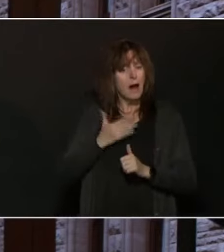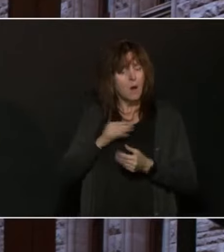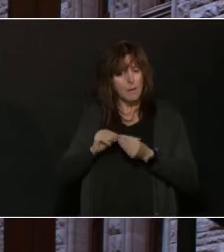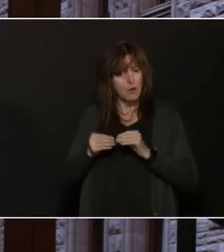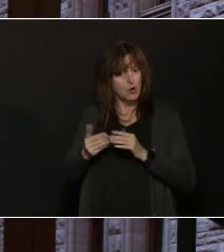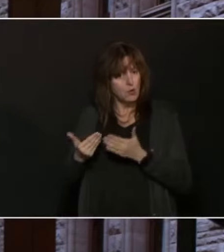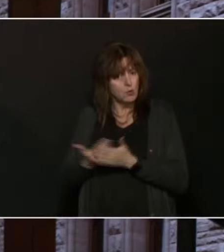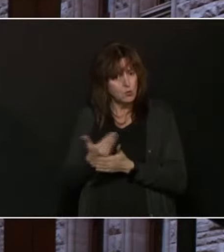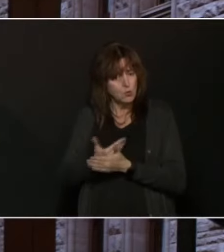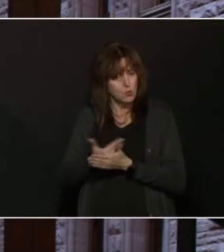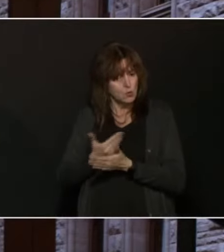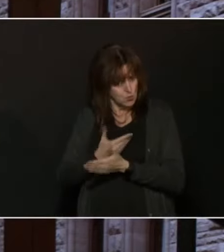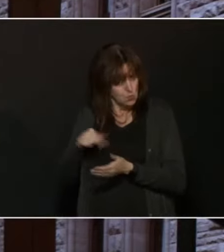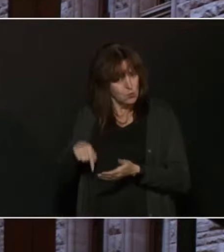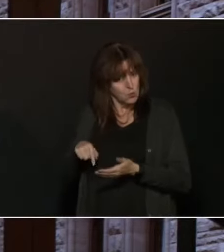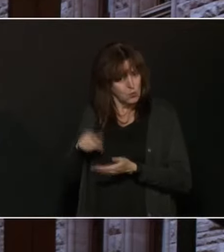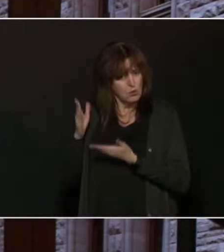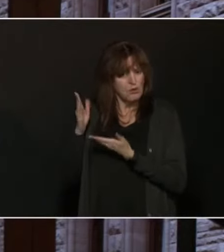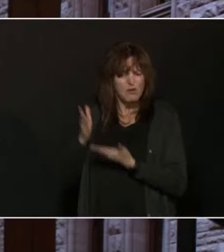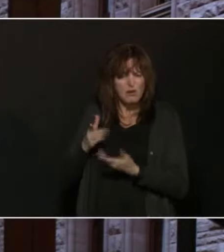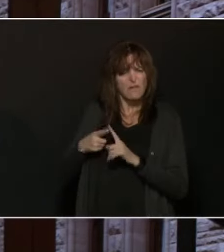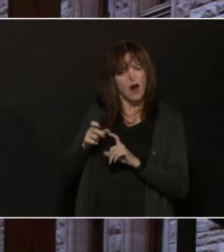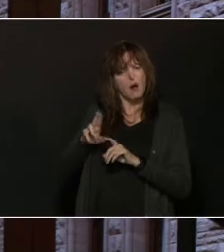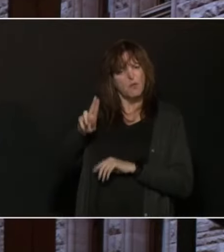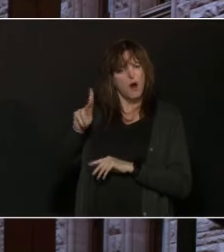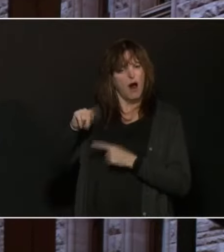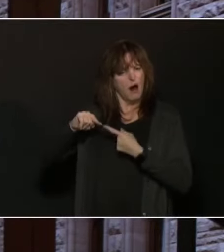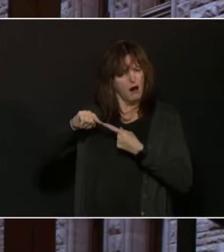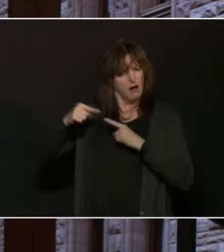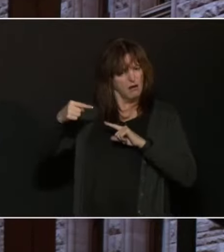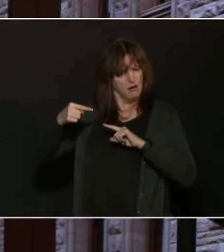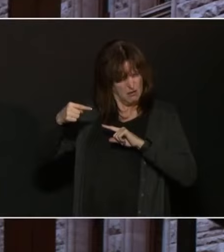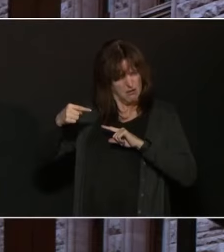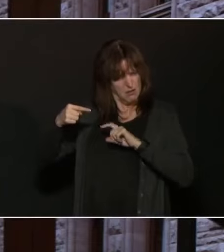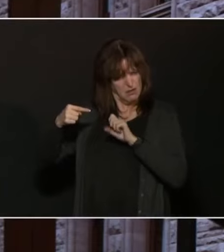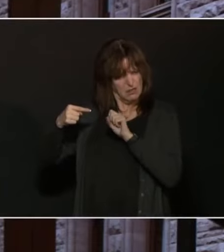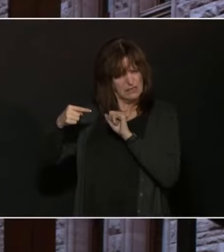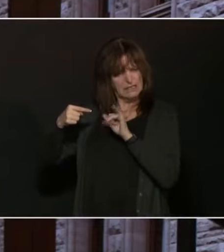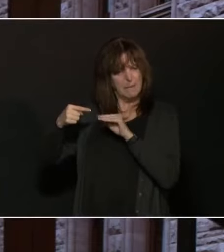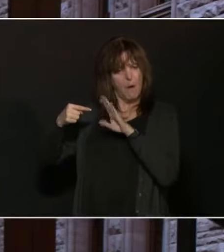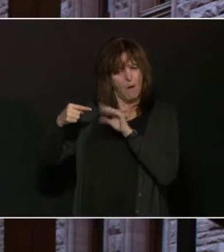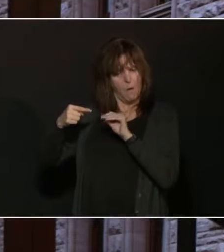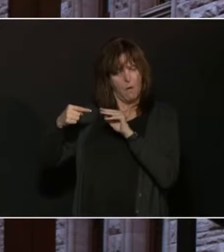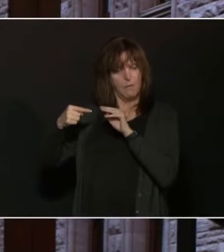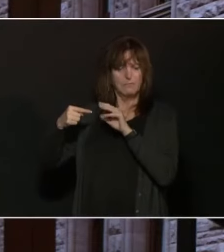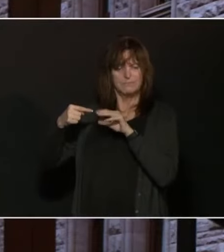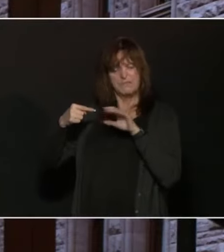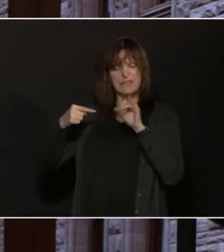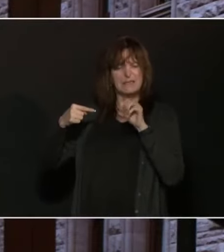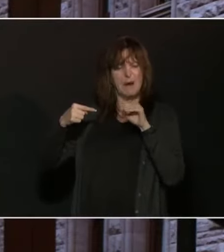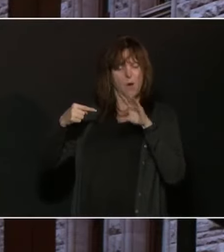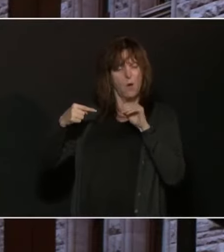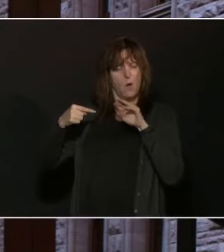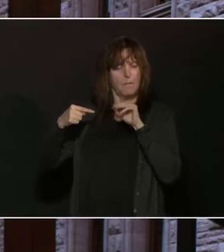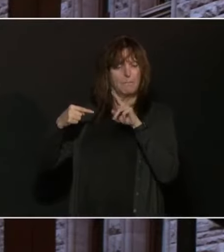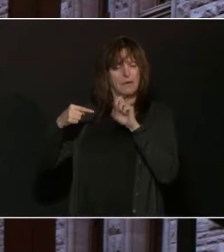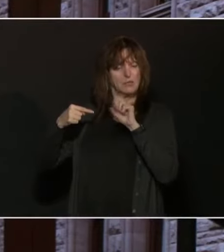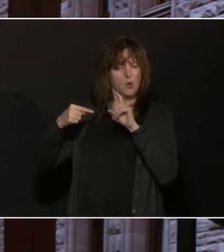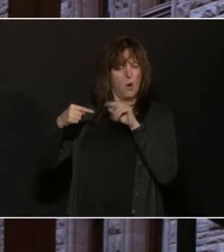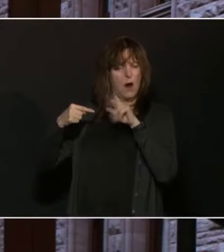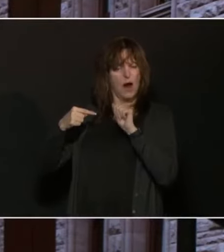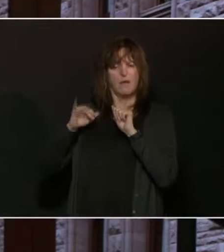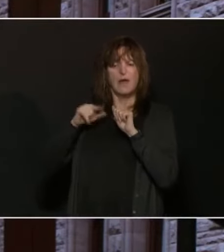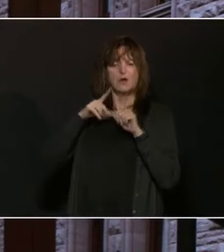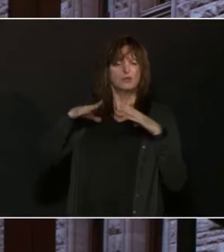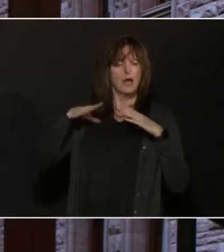Simcoe, Muskoka, related to the outbreak at the long-term care home combined with a retirement home in a place called Roberta House. And